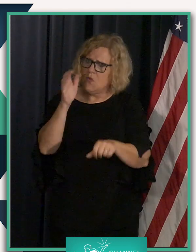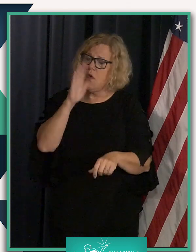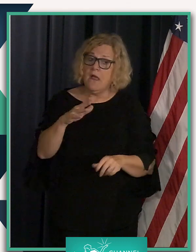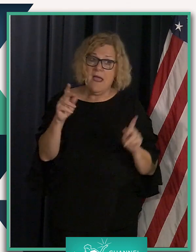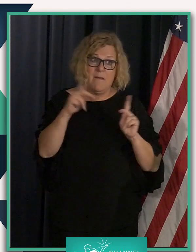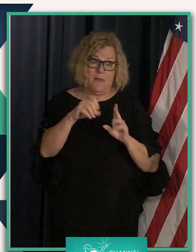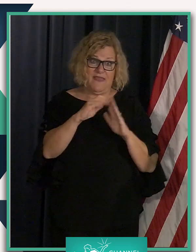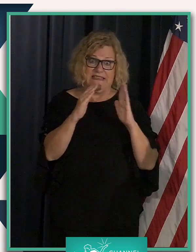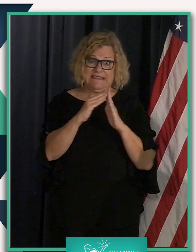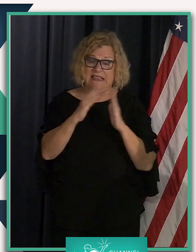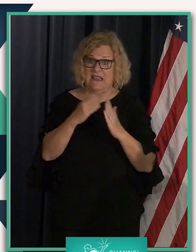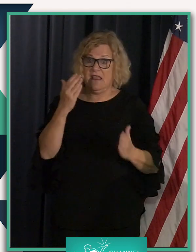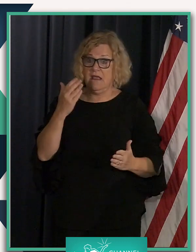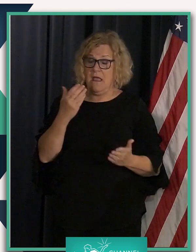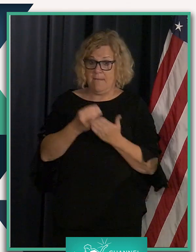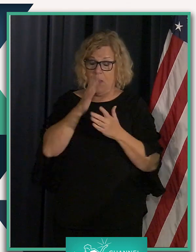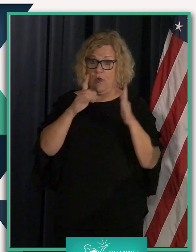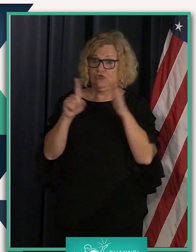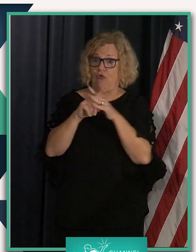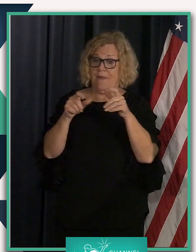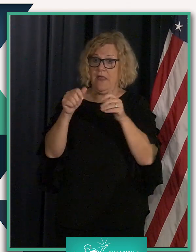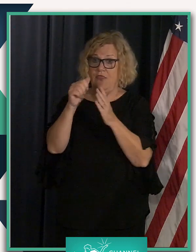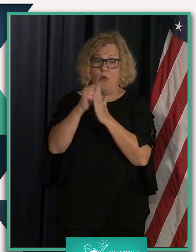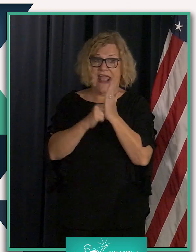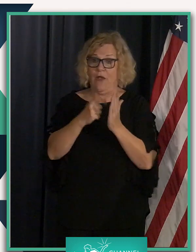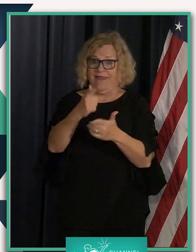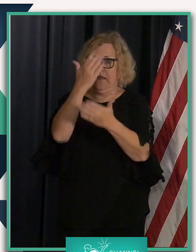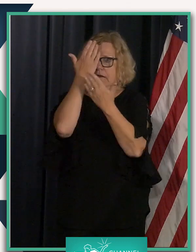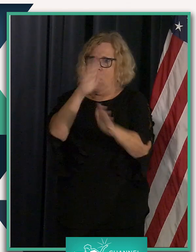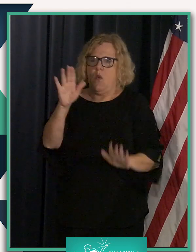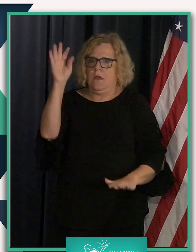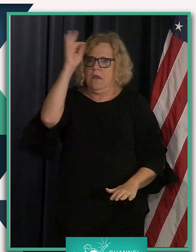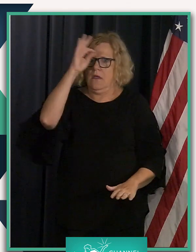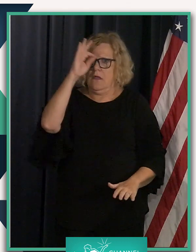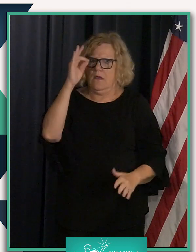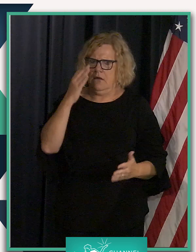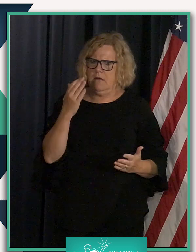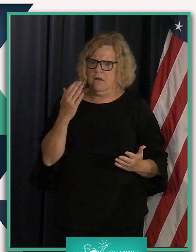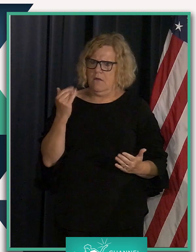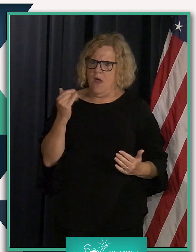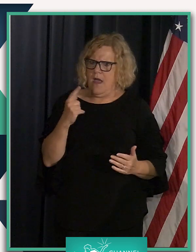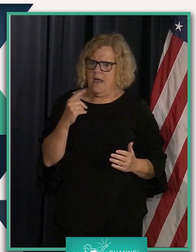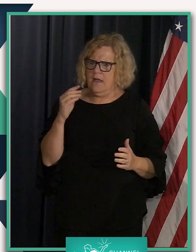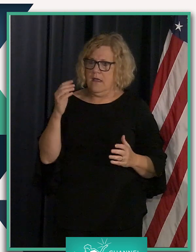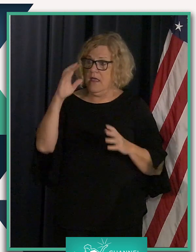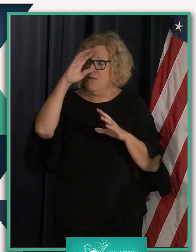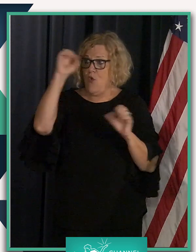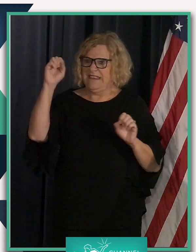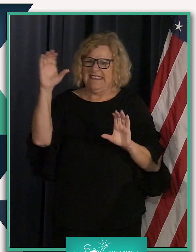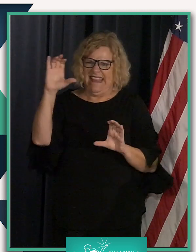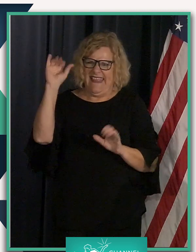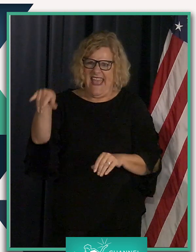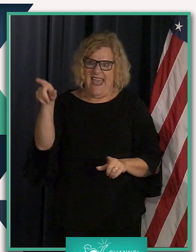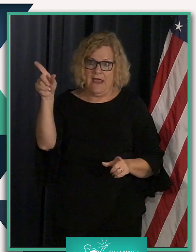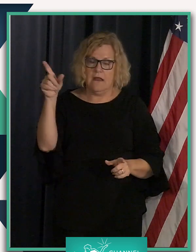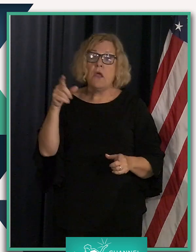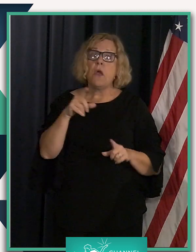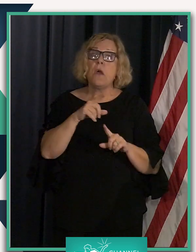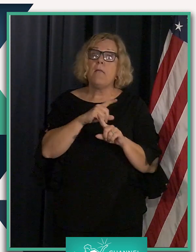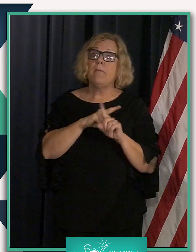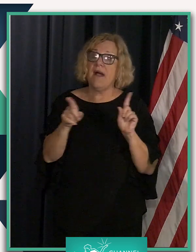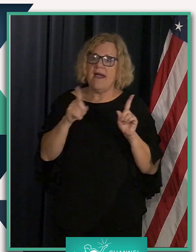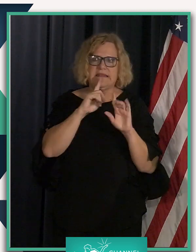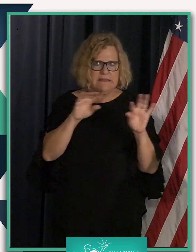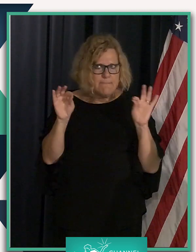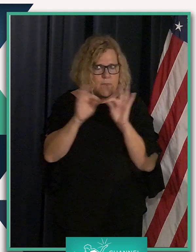people in this city that money's going to show up in their account, and they're going to have no idea why it got there. They won't know the president did it, but